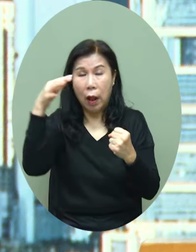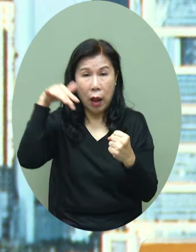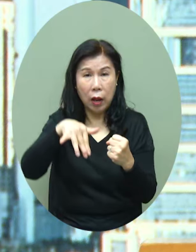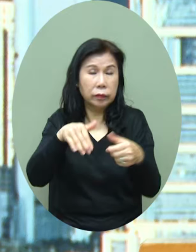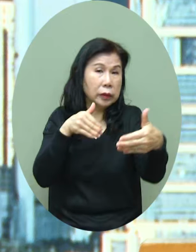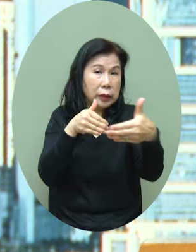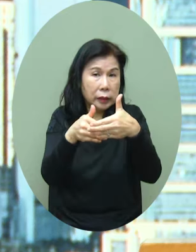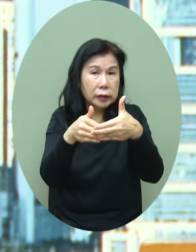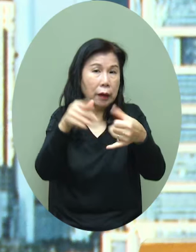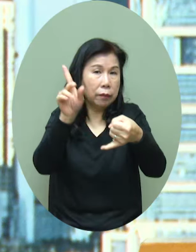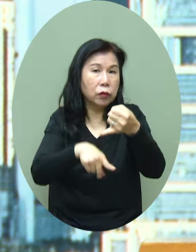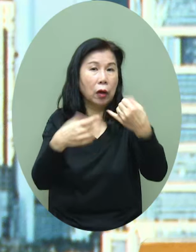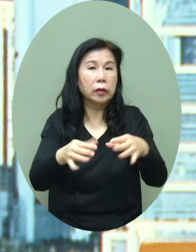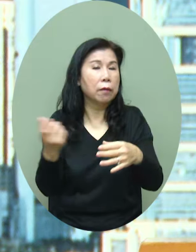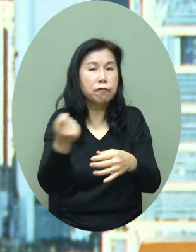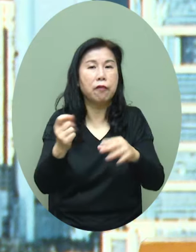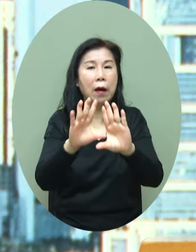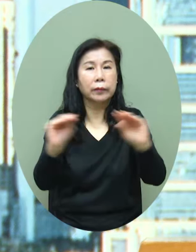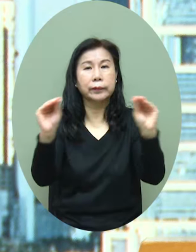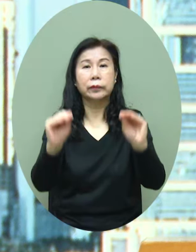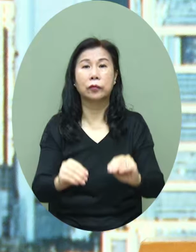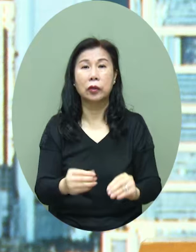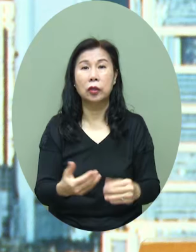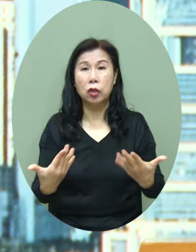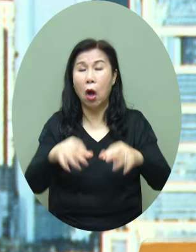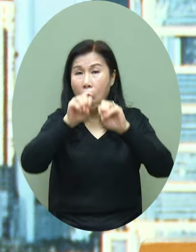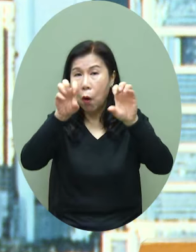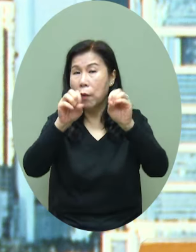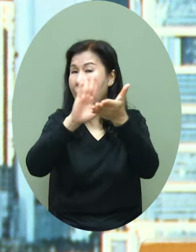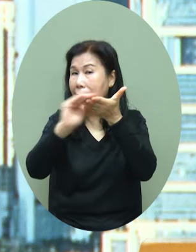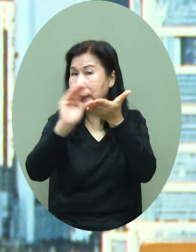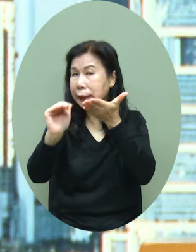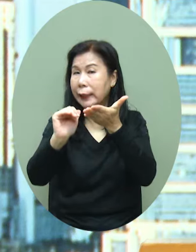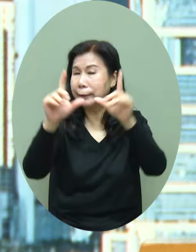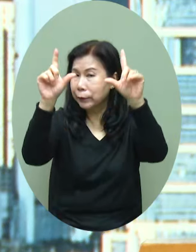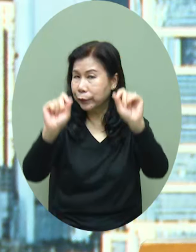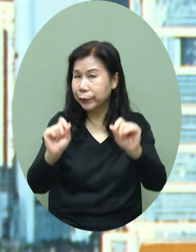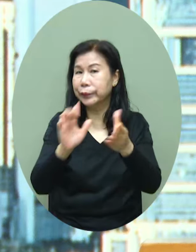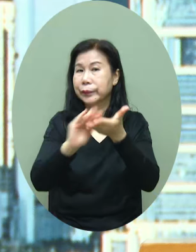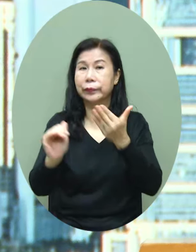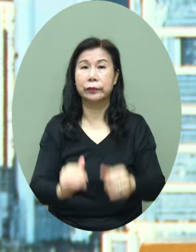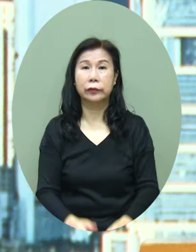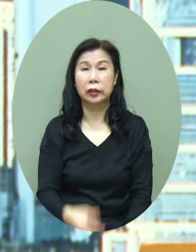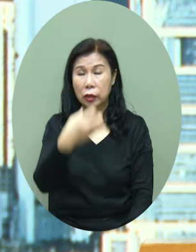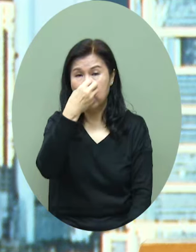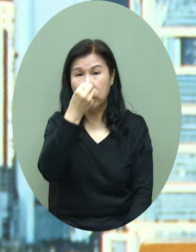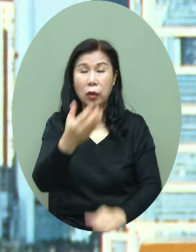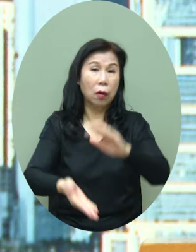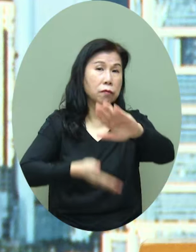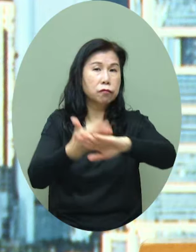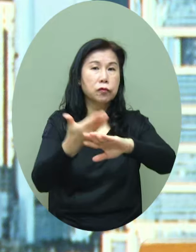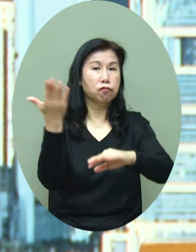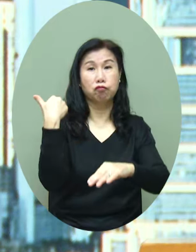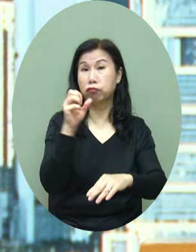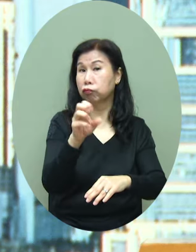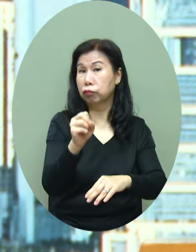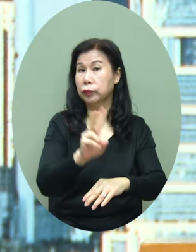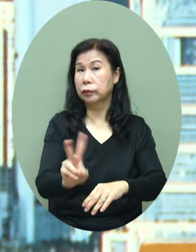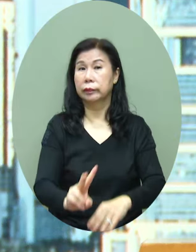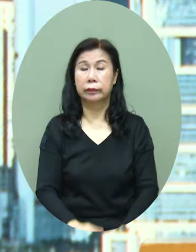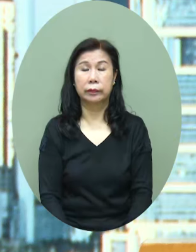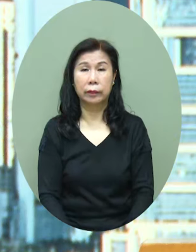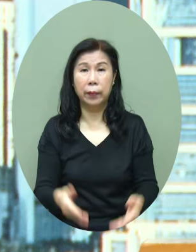a very clear message that Hong Kong is resuming normalcy, I think this is the right